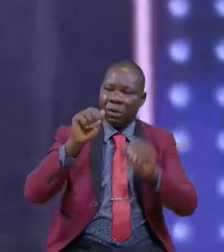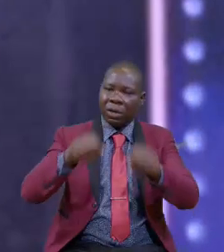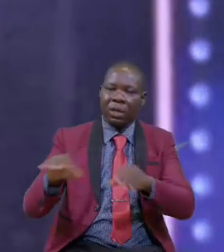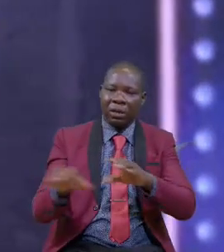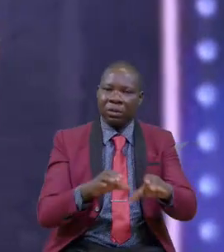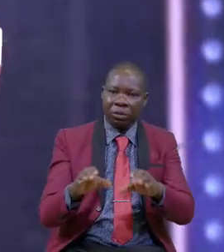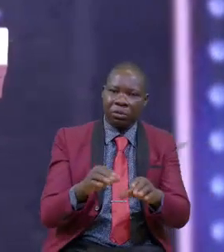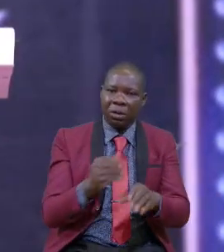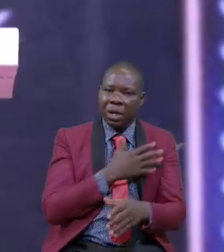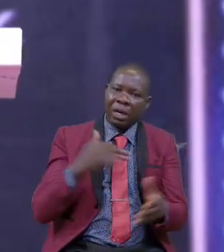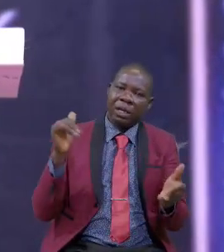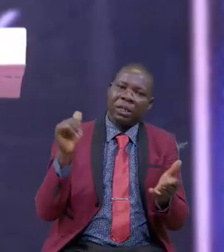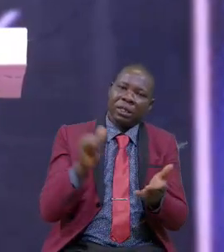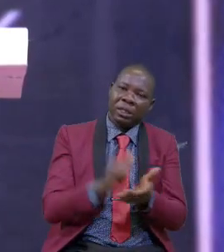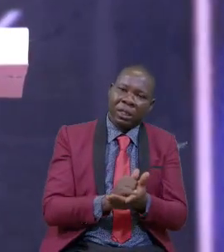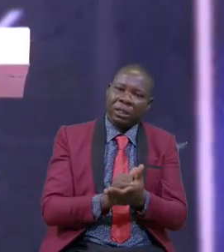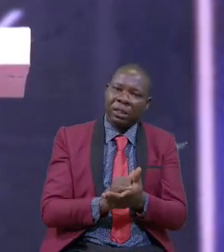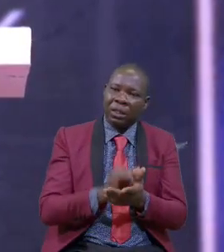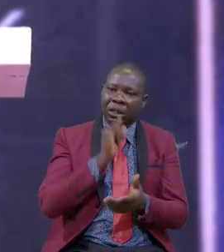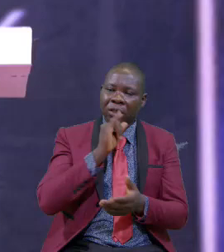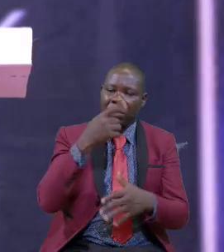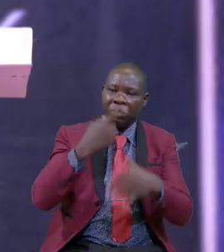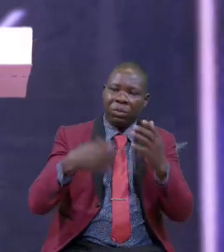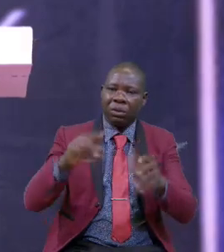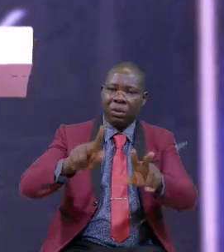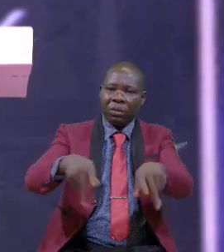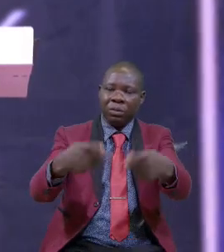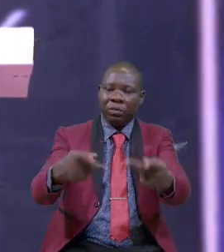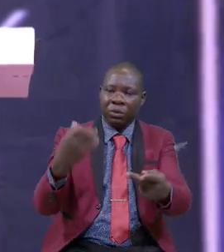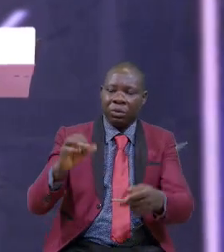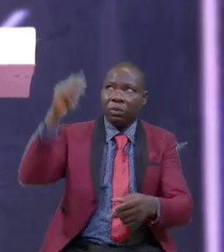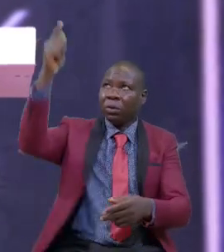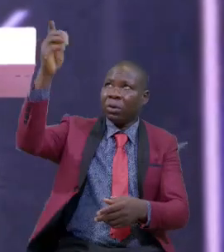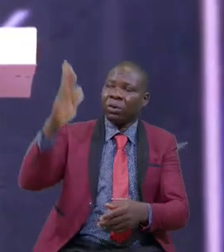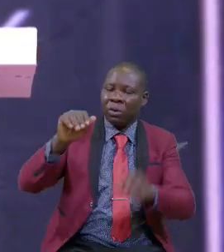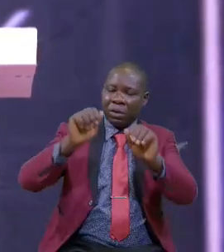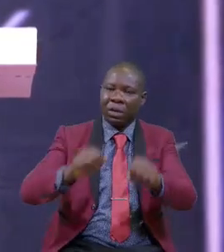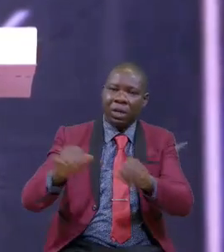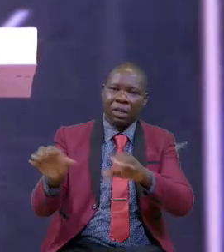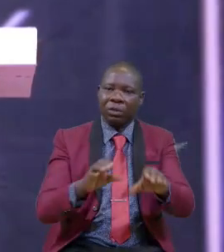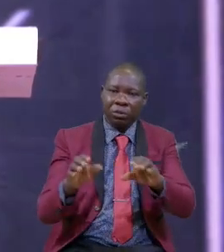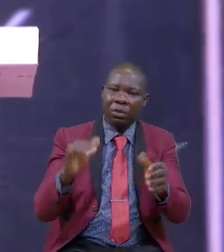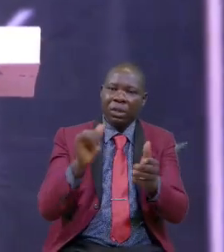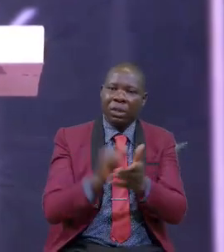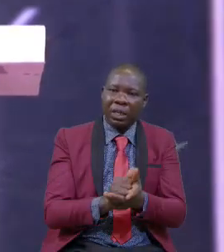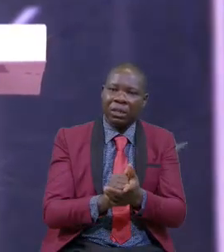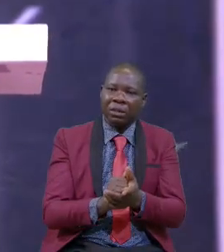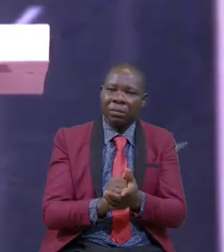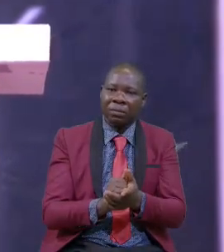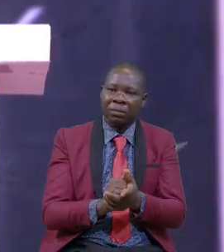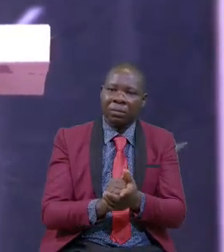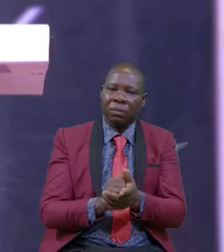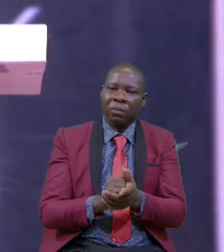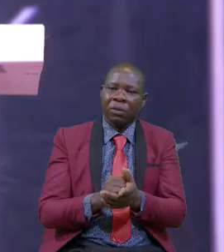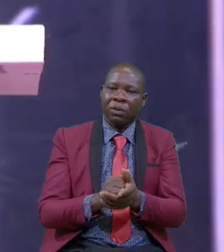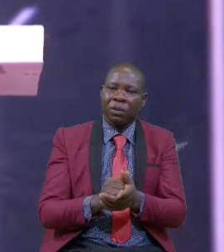the provision of God can do. That is what the extension of